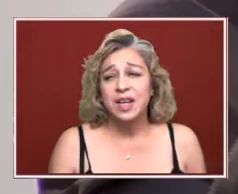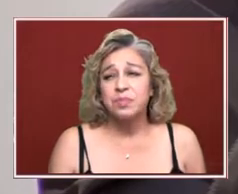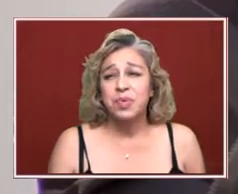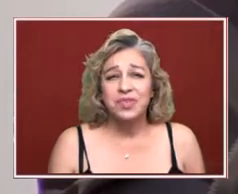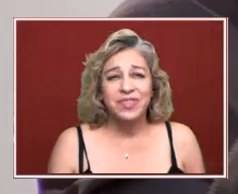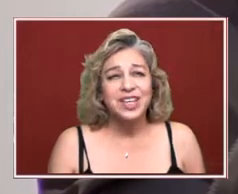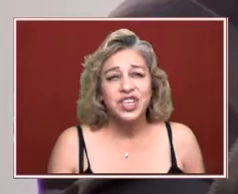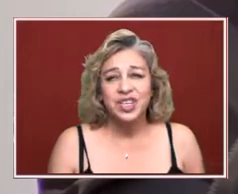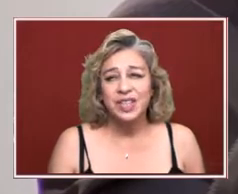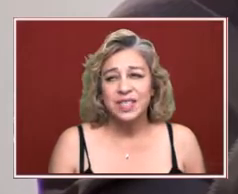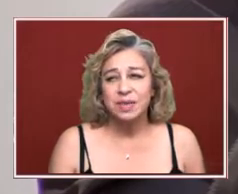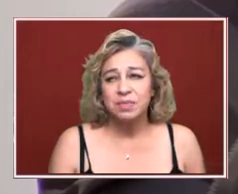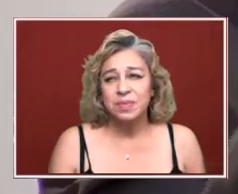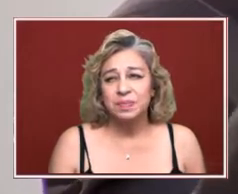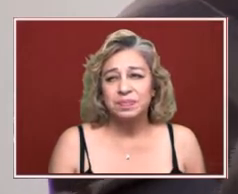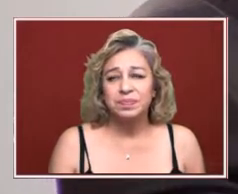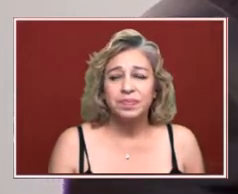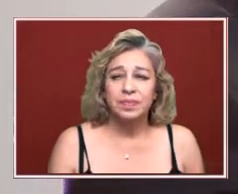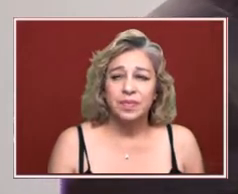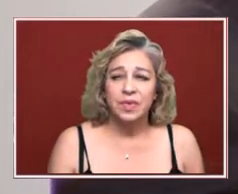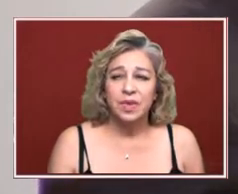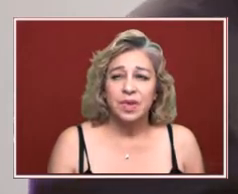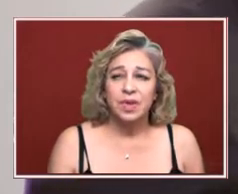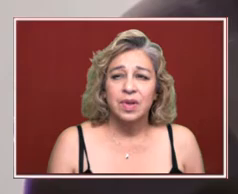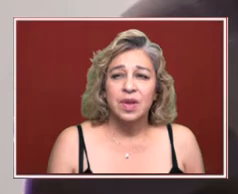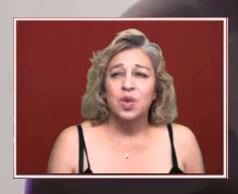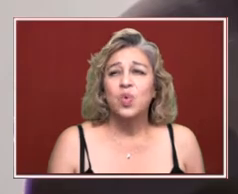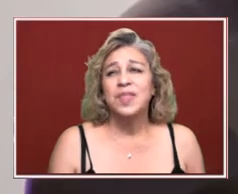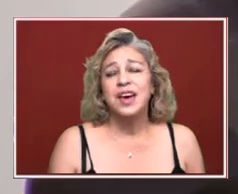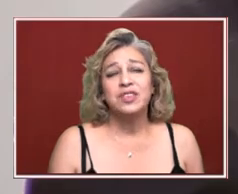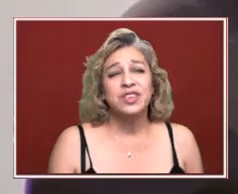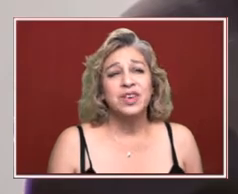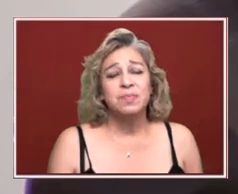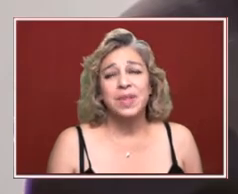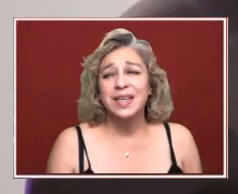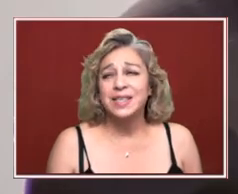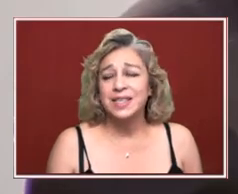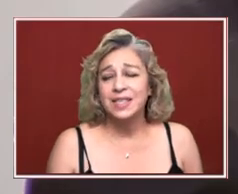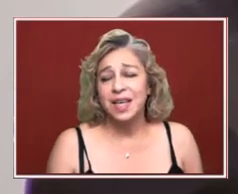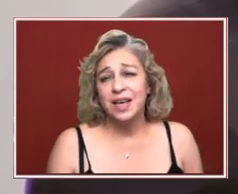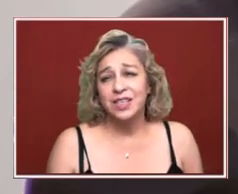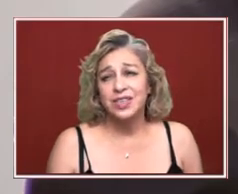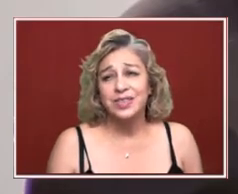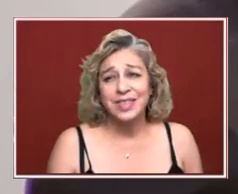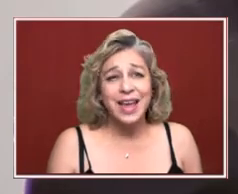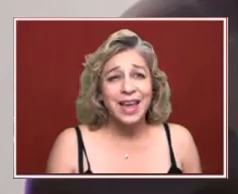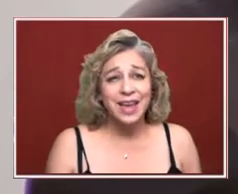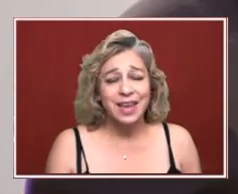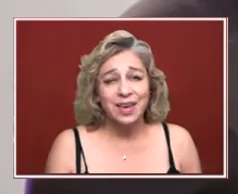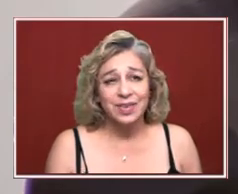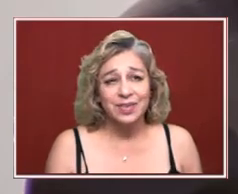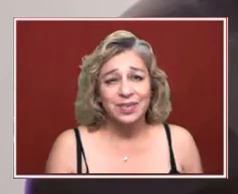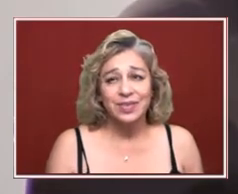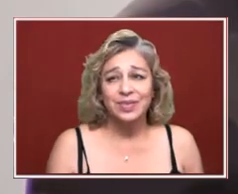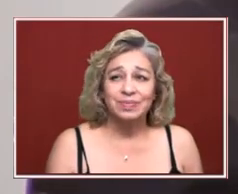instruction and professionalism. Sin instalaciones. Without places to stay.